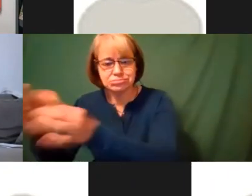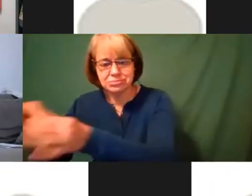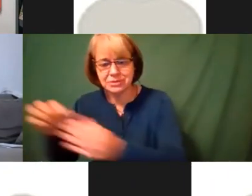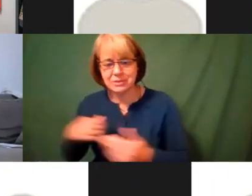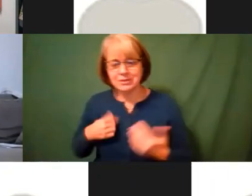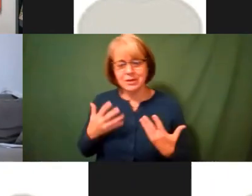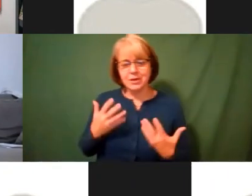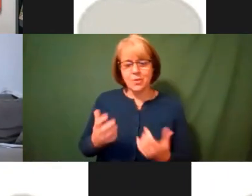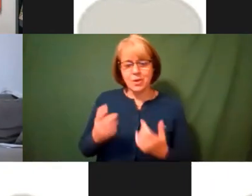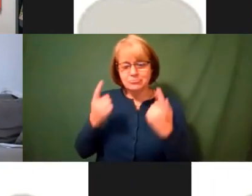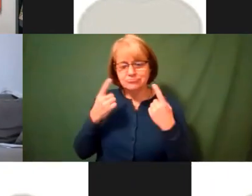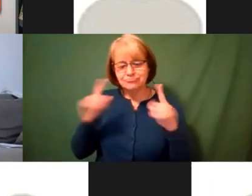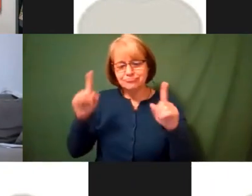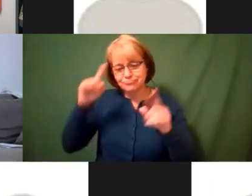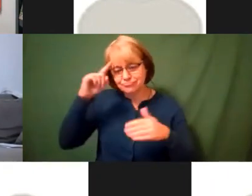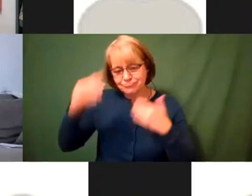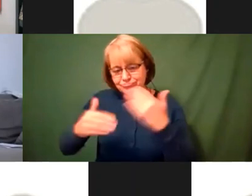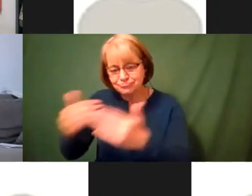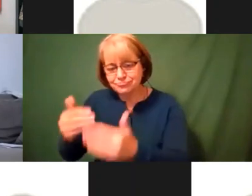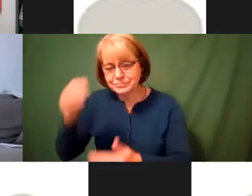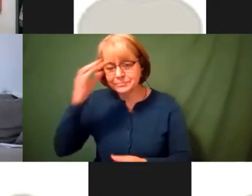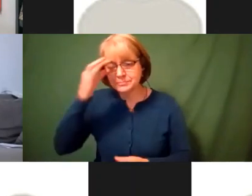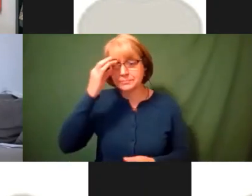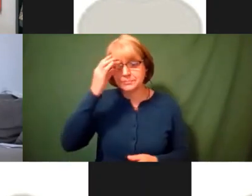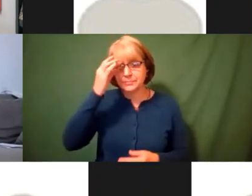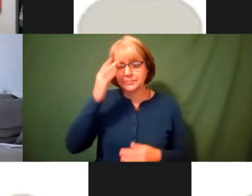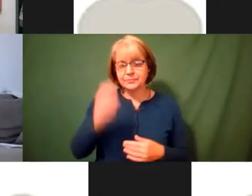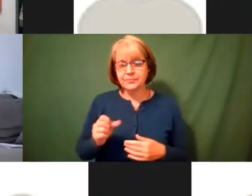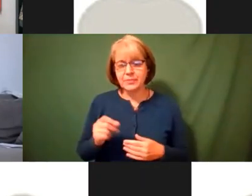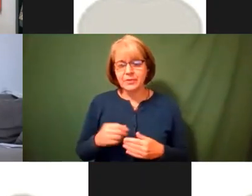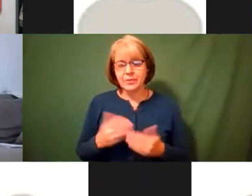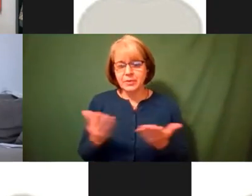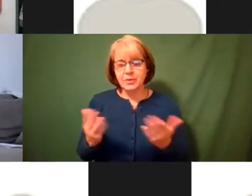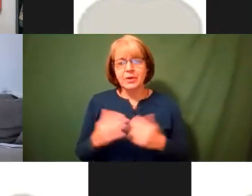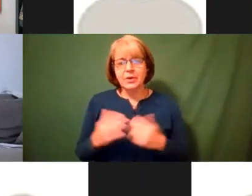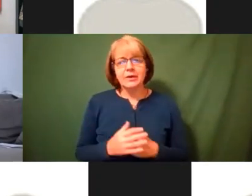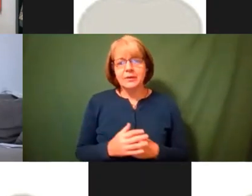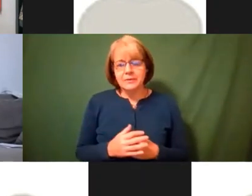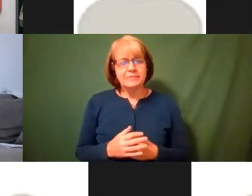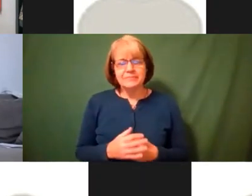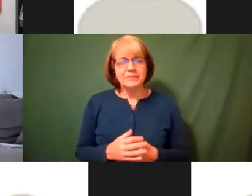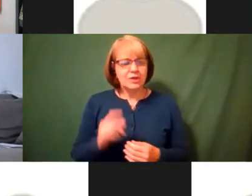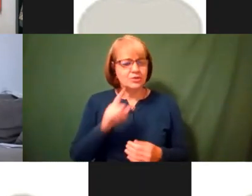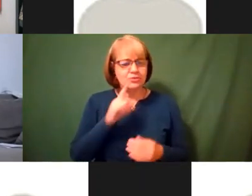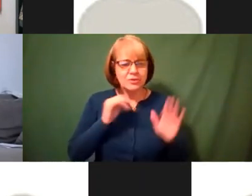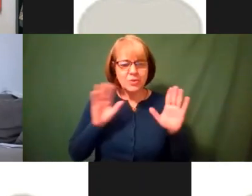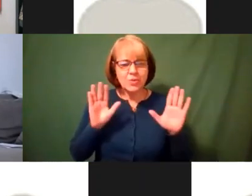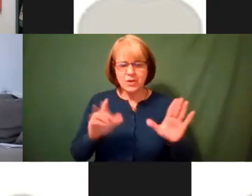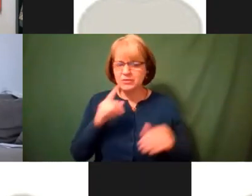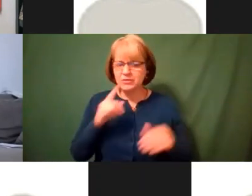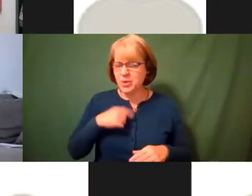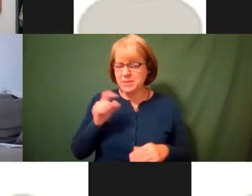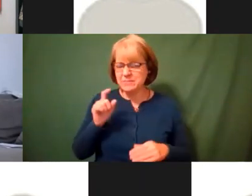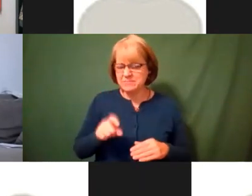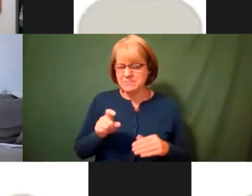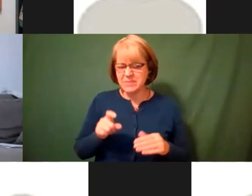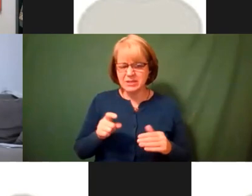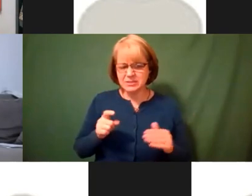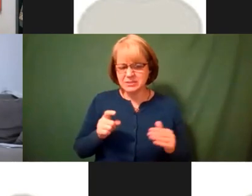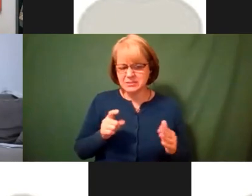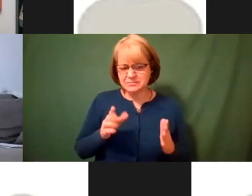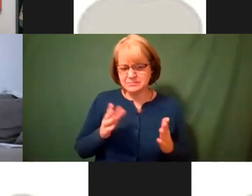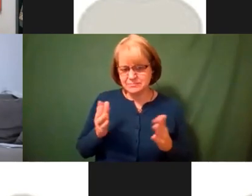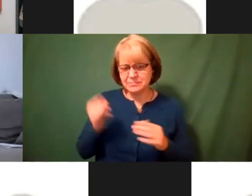I initially thought that was going to appear, I soon discovered like, that's not the way, like it's going to go. So that means I got to come over here like this